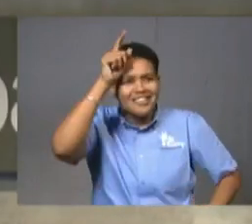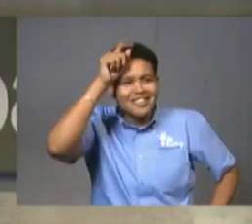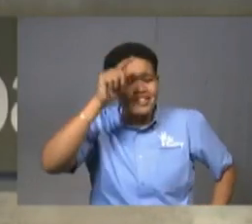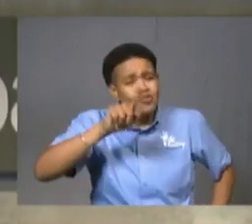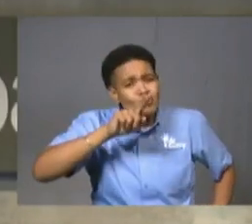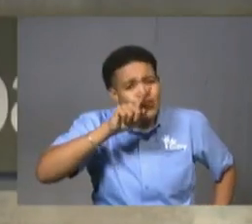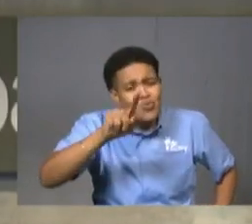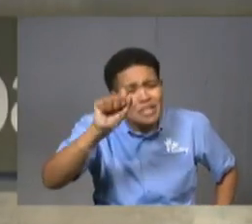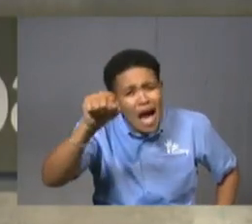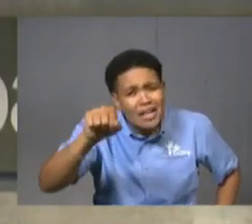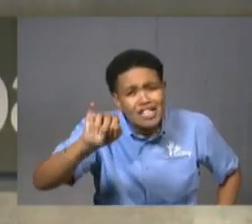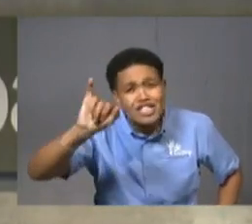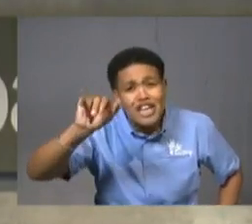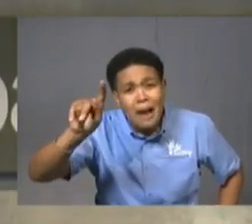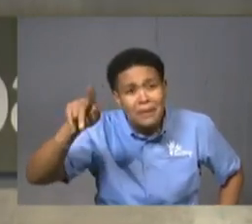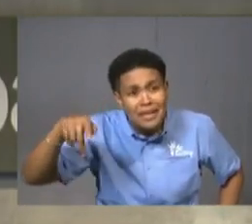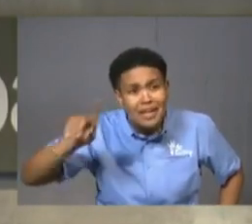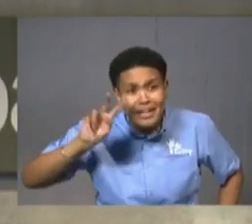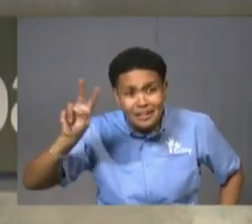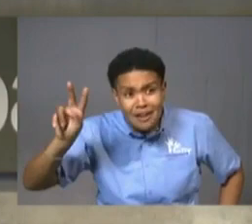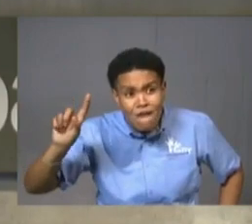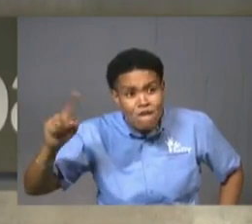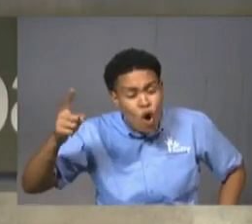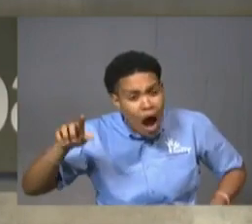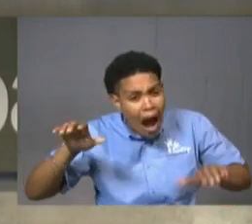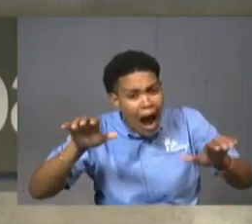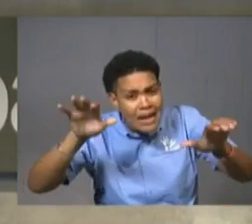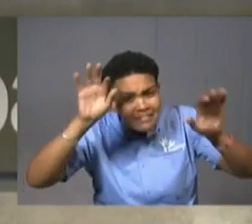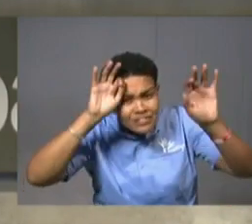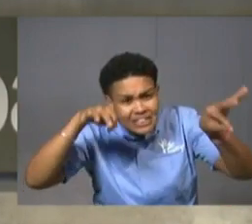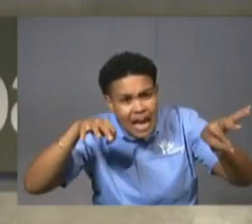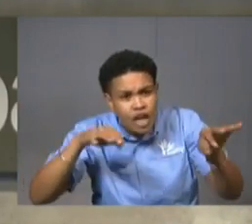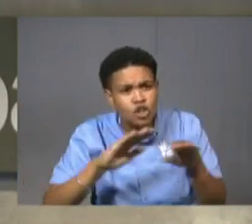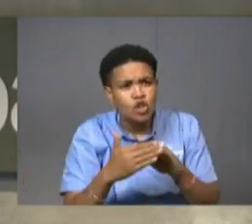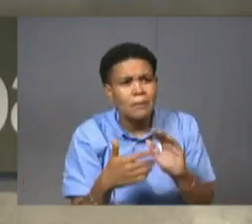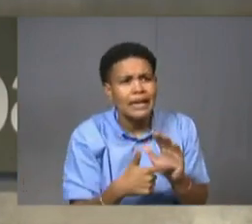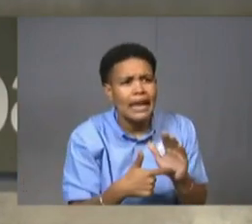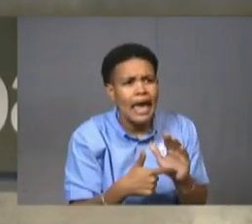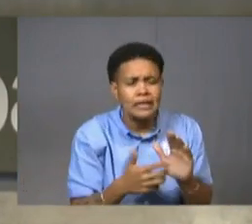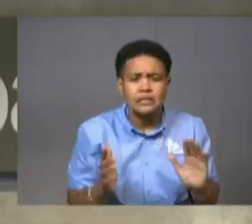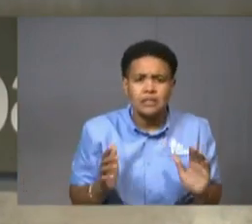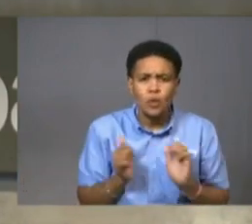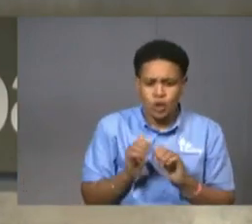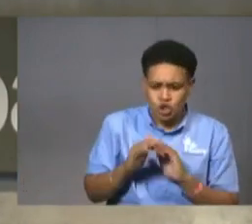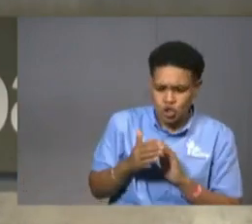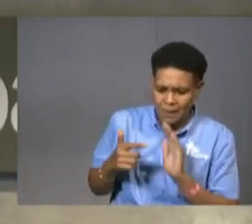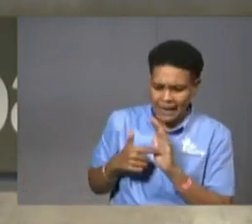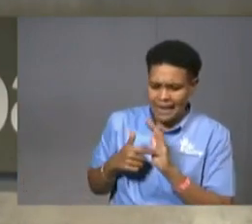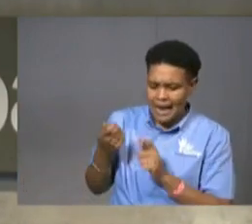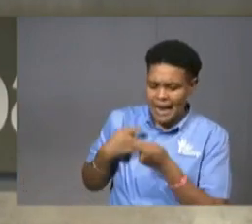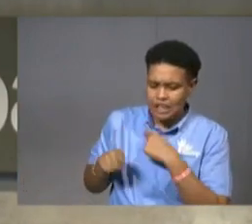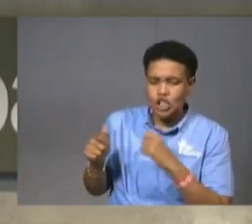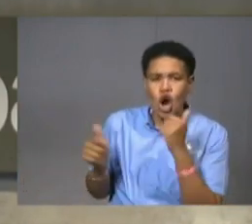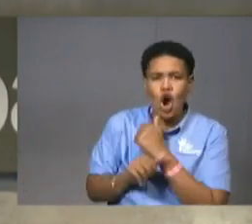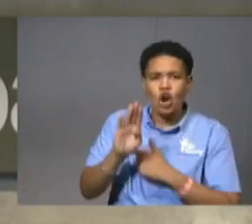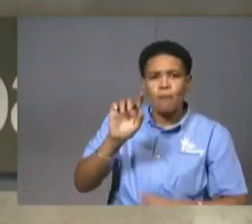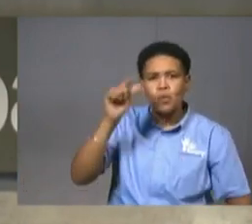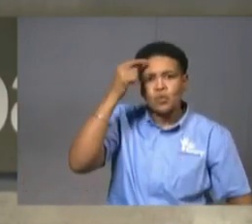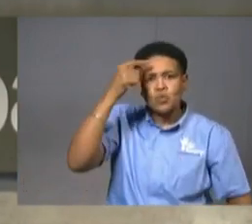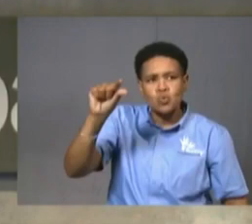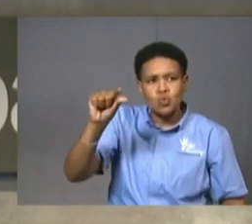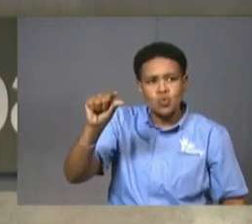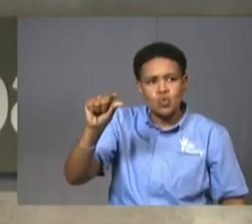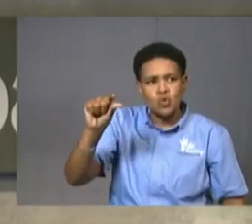Labour Party that first acted decisively on Jamaica's debt with the Jamaica Debt Exchange under Bruce Golding